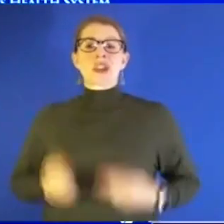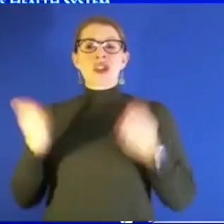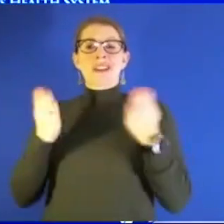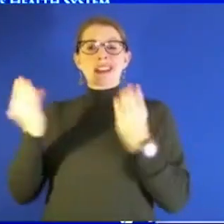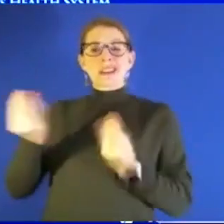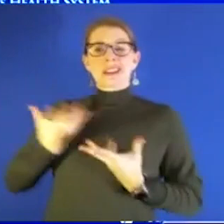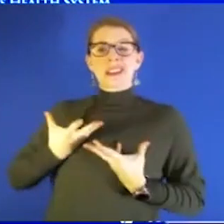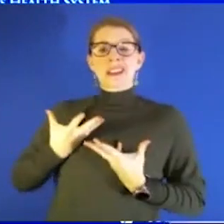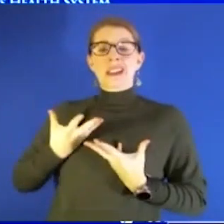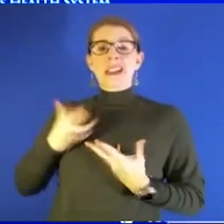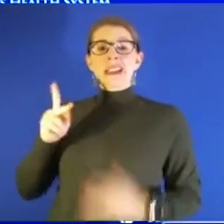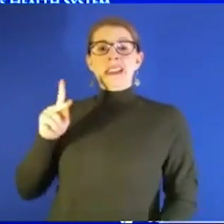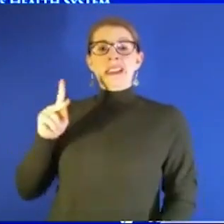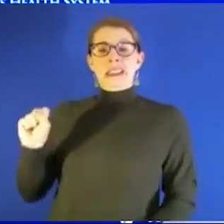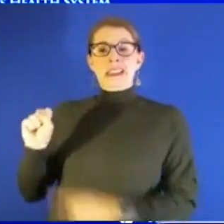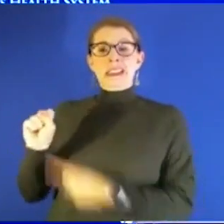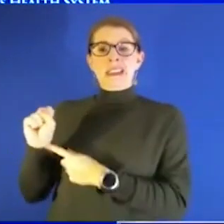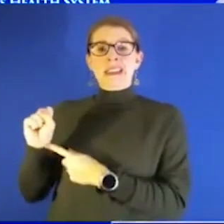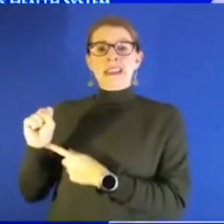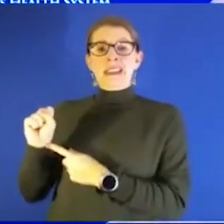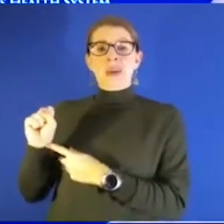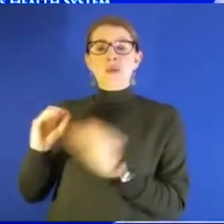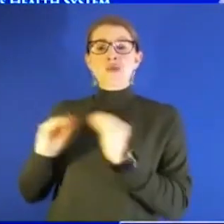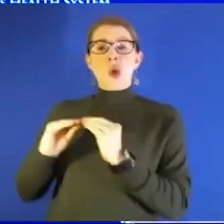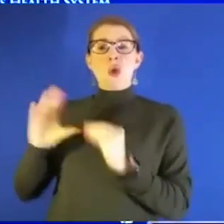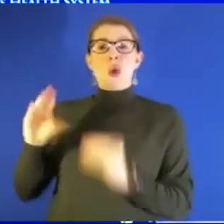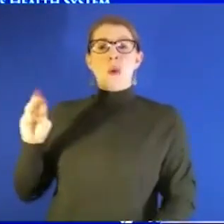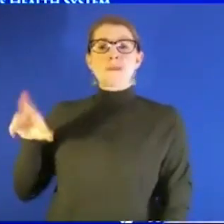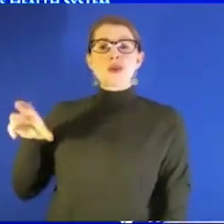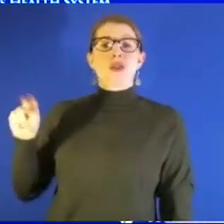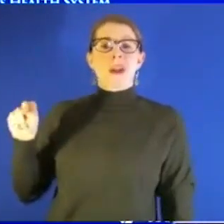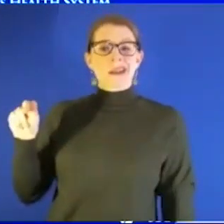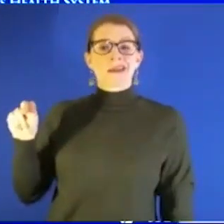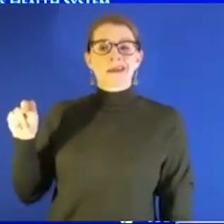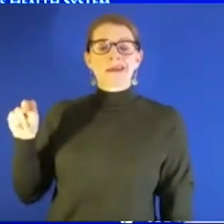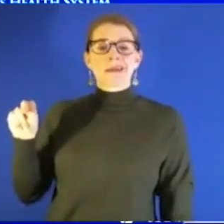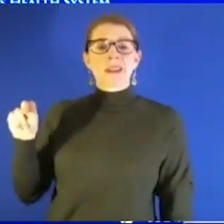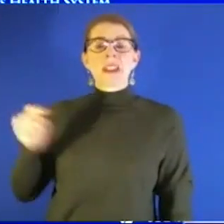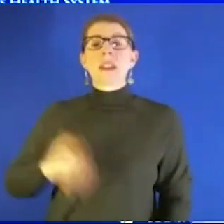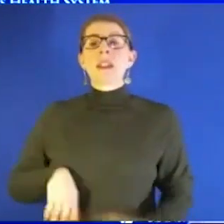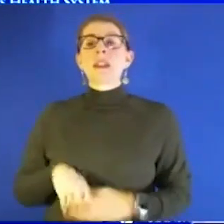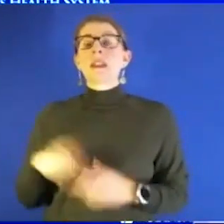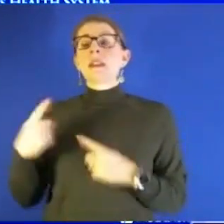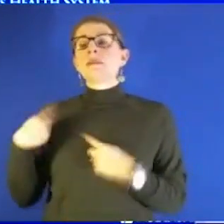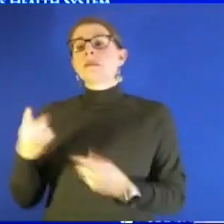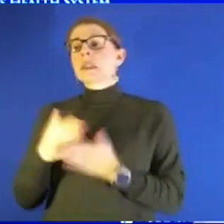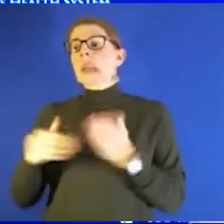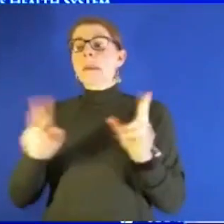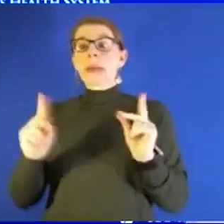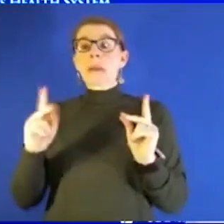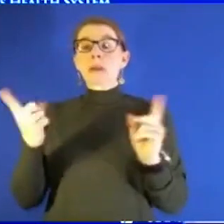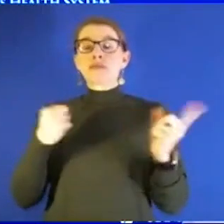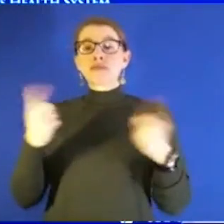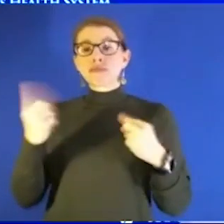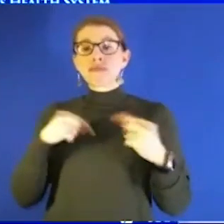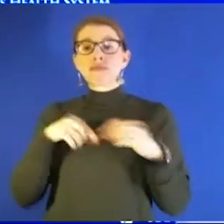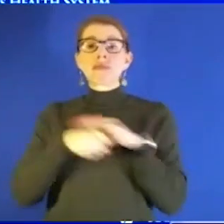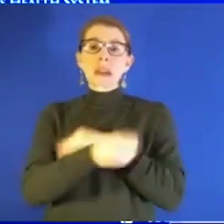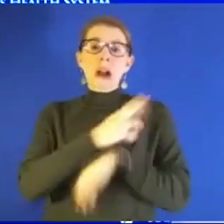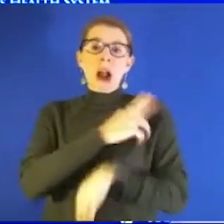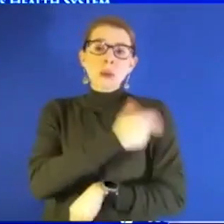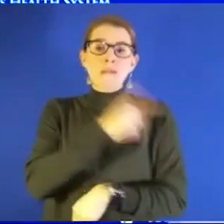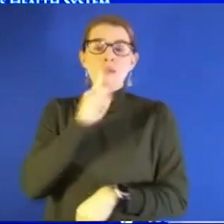really tends now to be probably more Omicron. And we should just say that while some people do come in for other reasons and do test